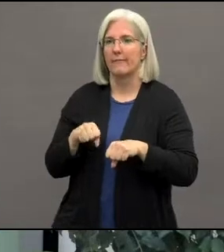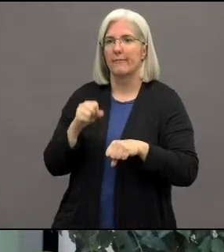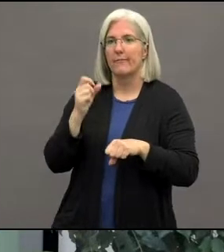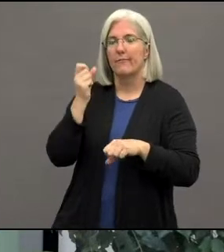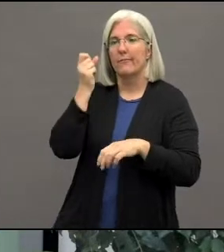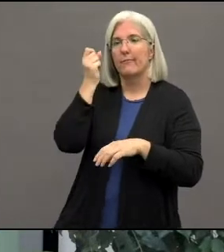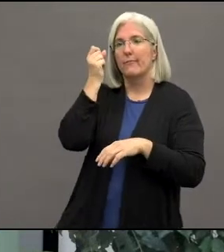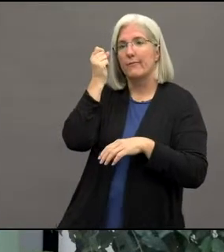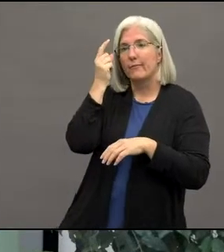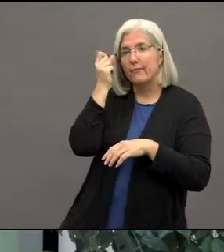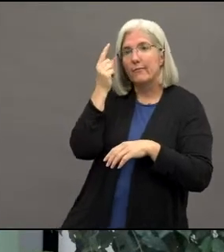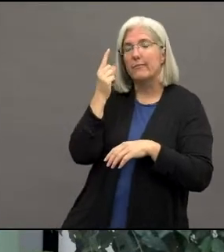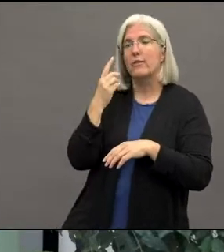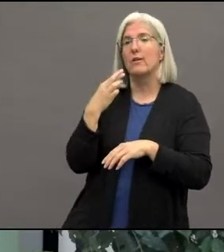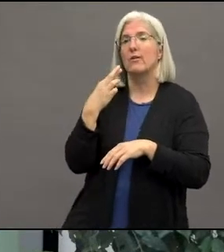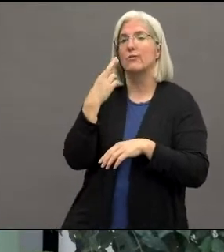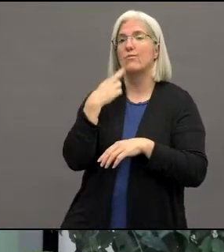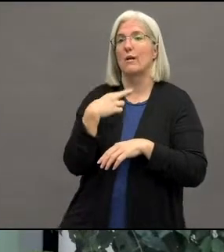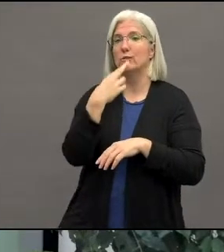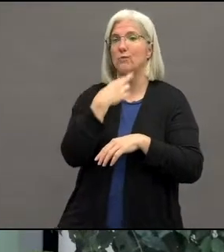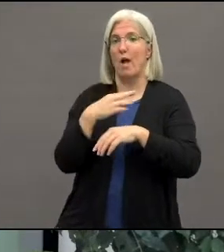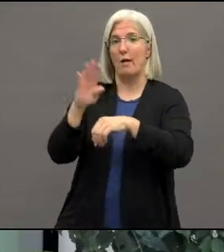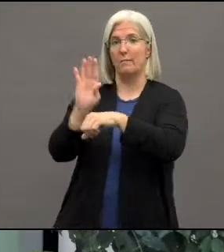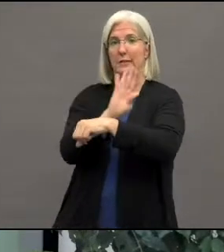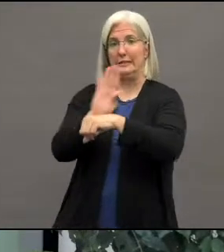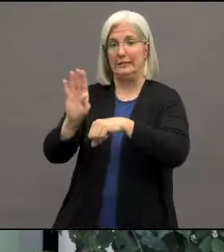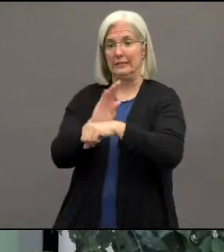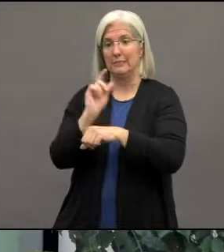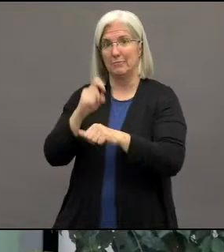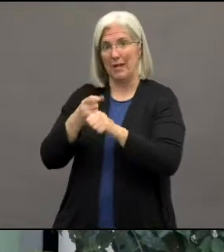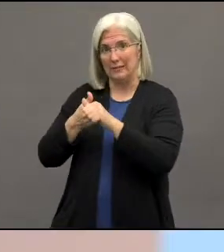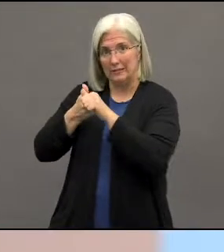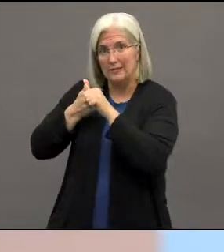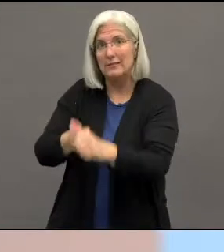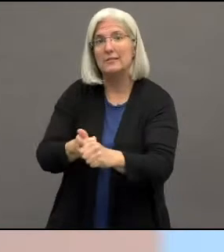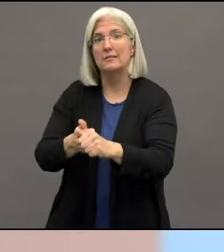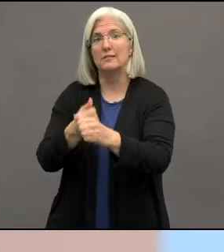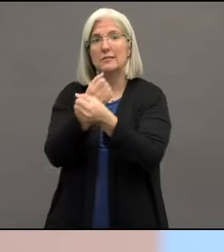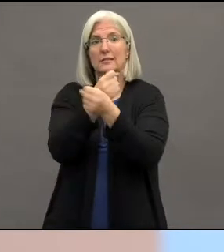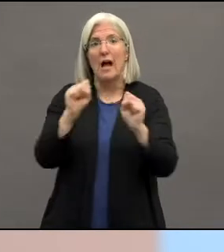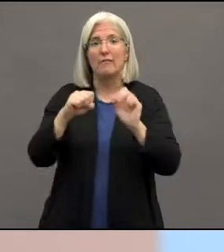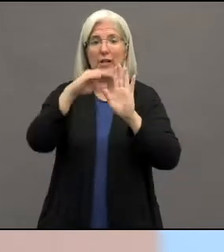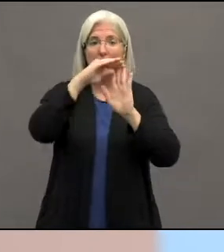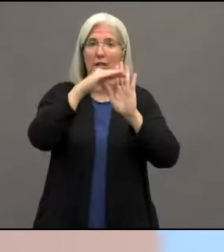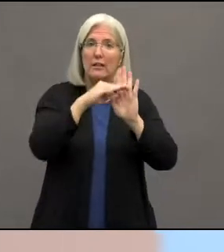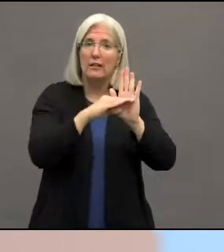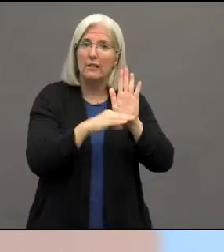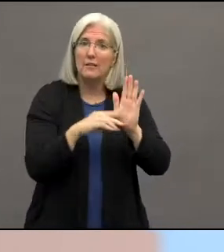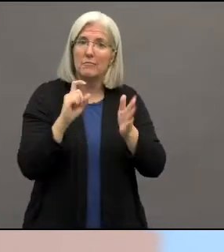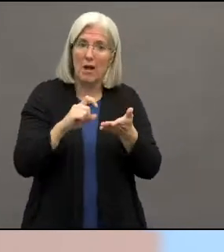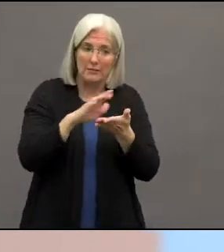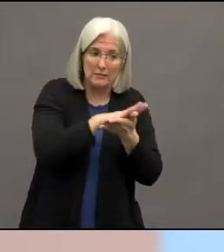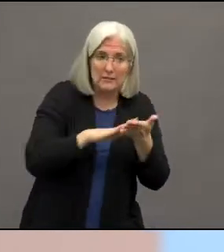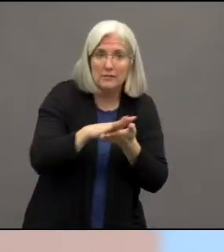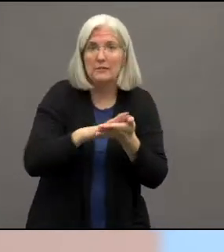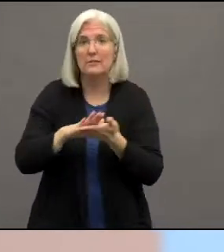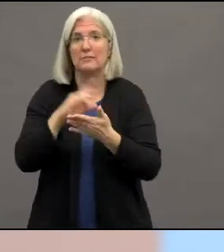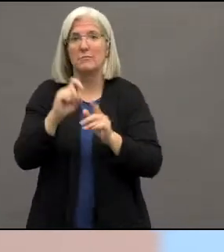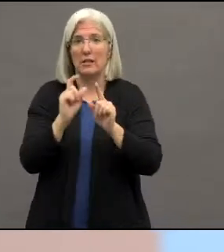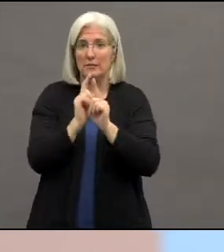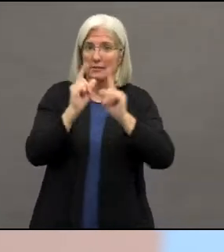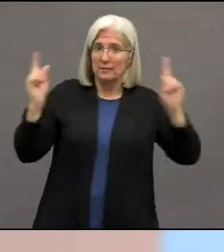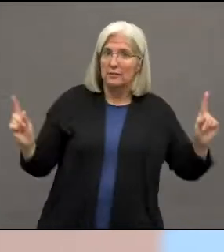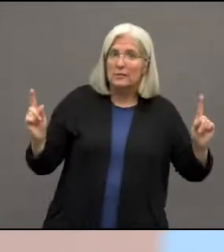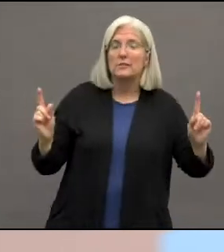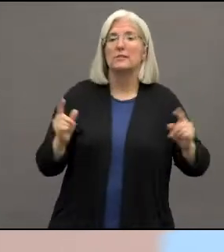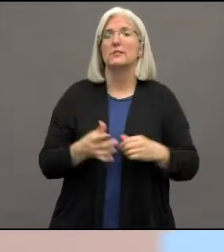restaurants and businesses continue to follow the protocols that we have outlined. We did also created a